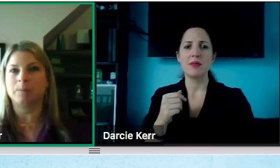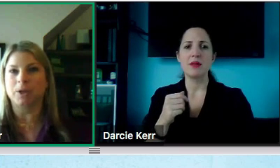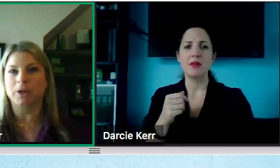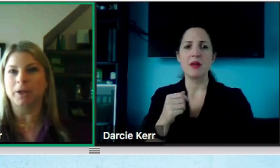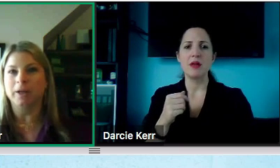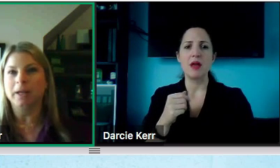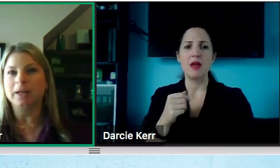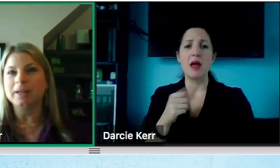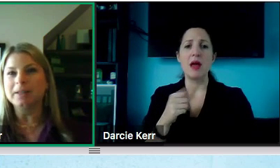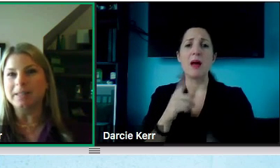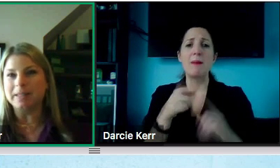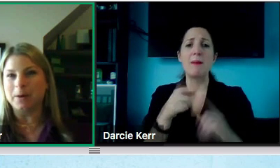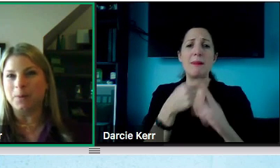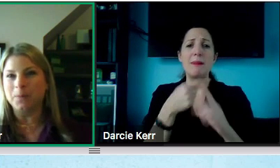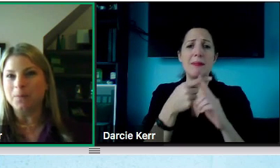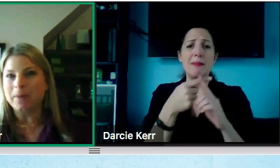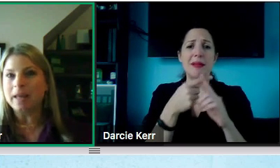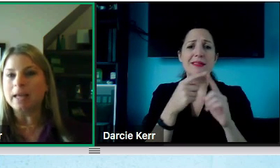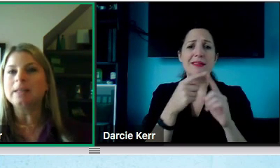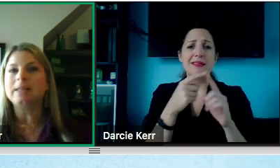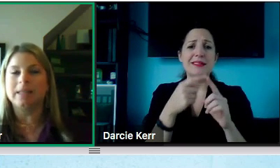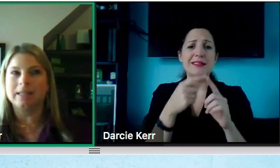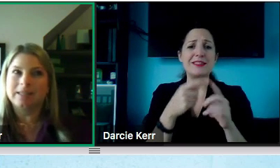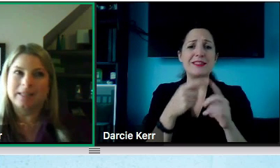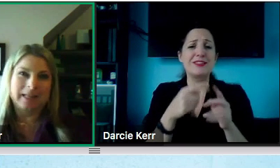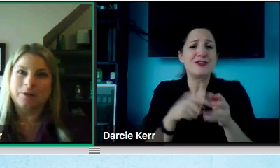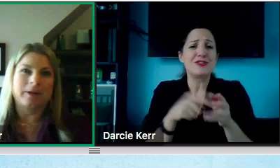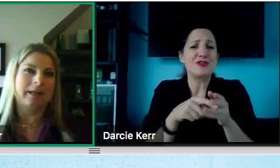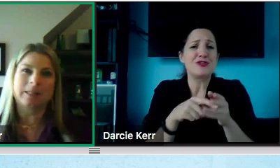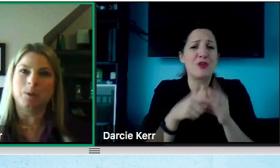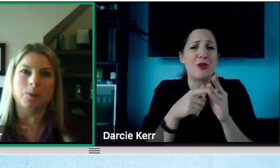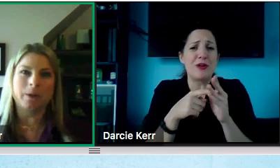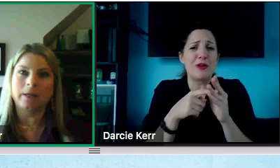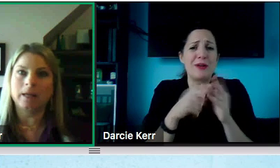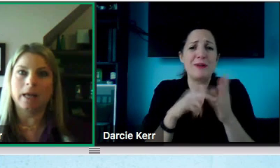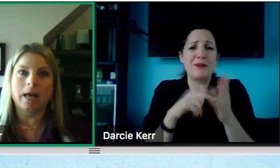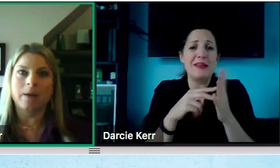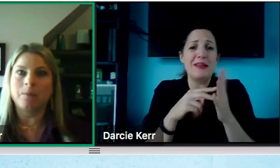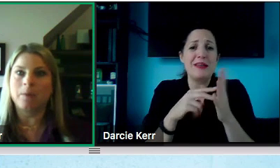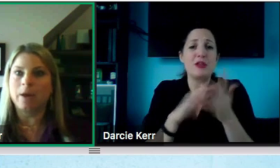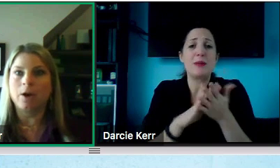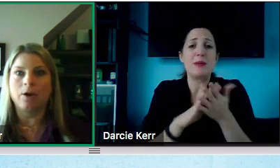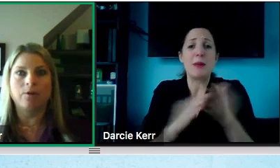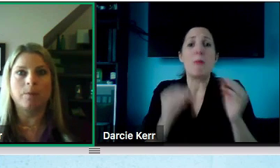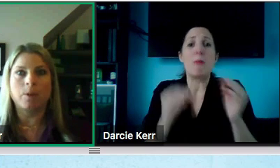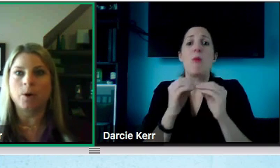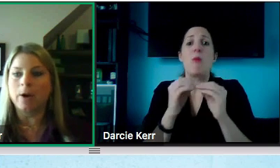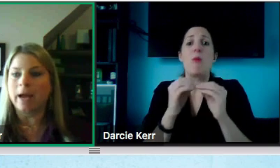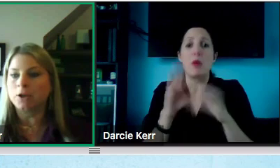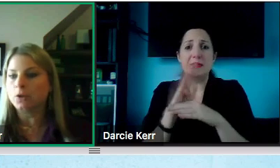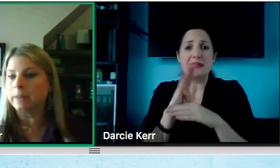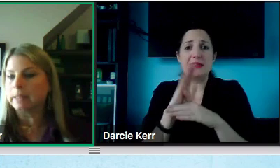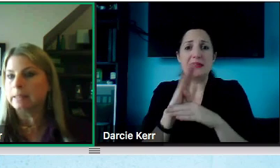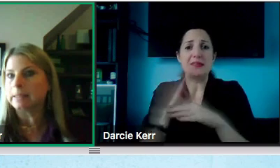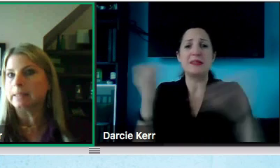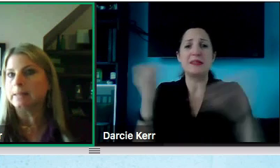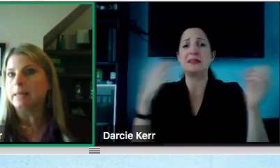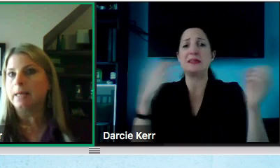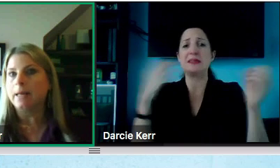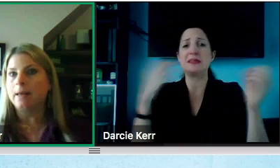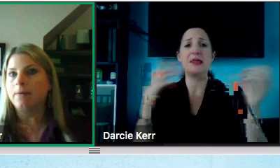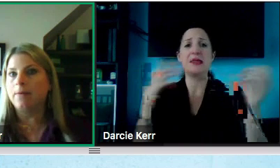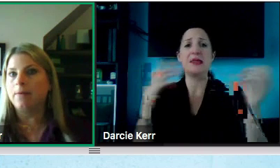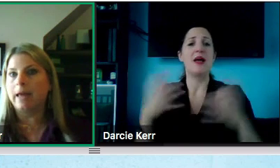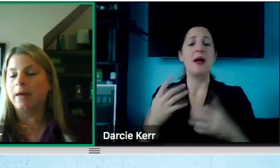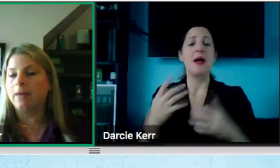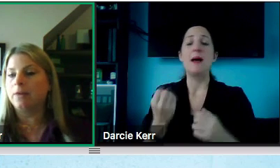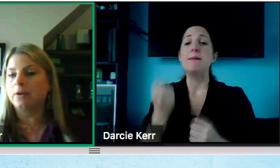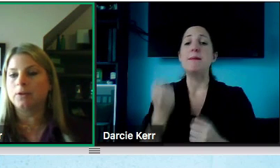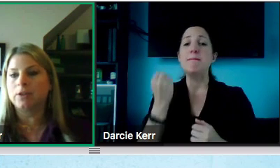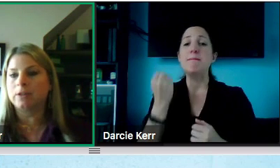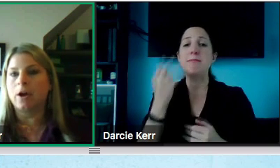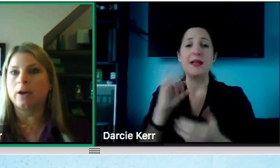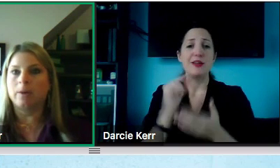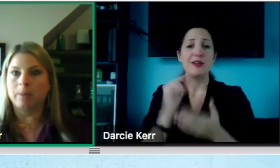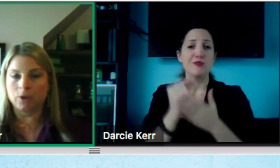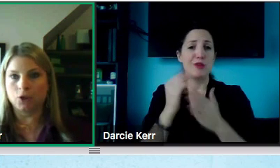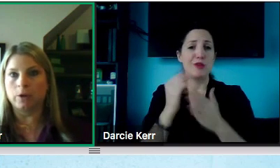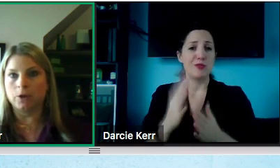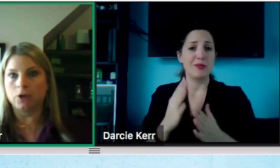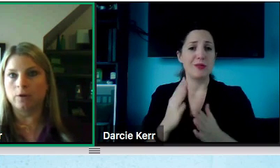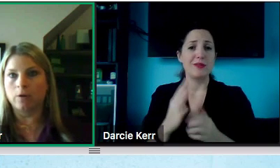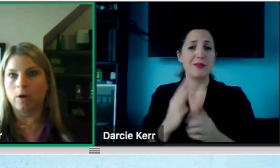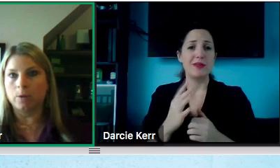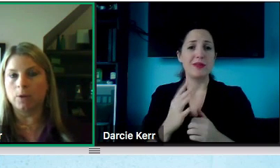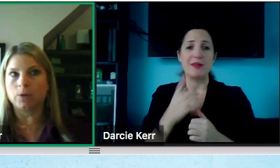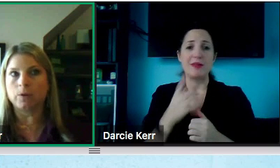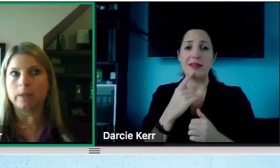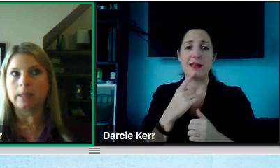the iceberg. So it is literally exploding. I hear it from our graduates that there's just not going to be